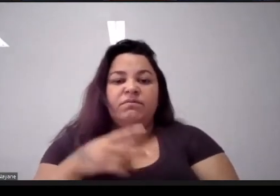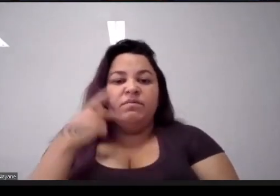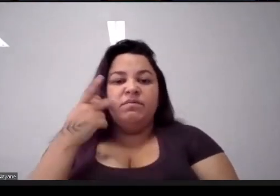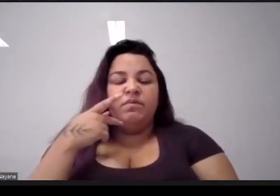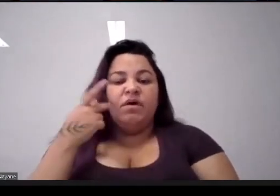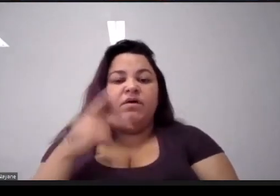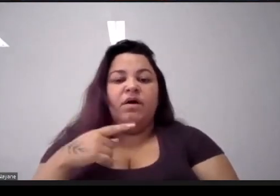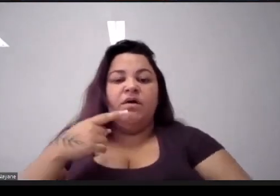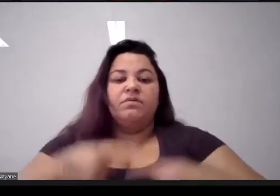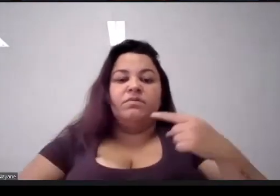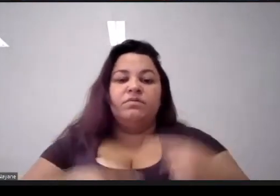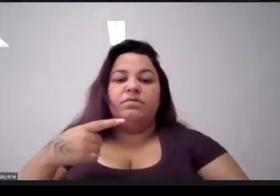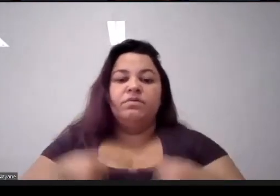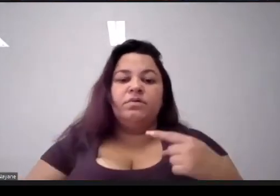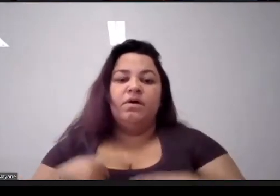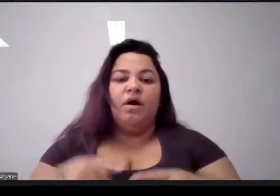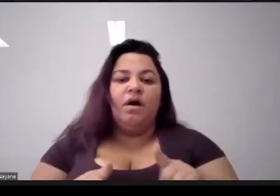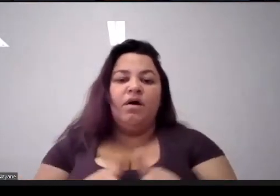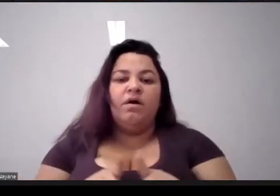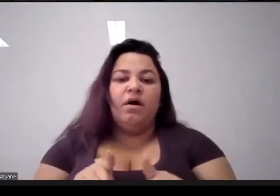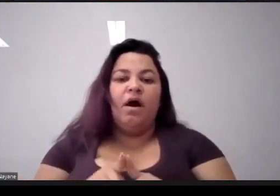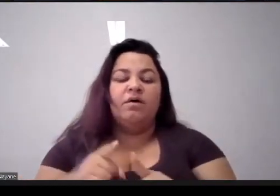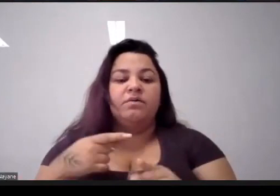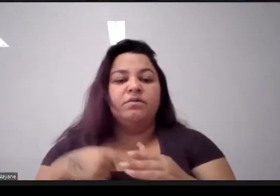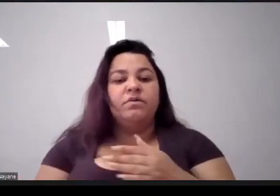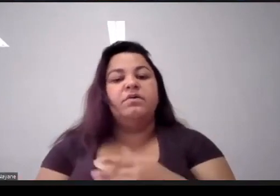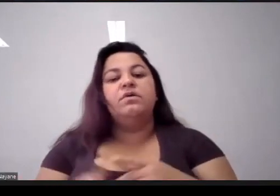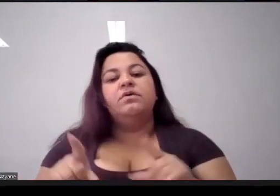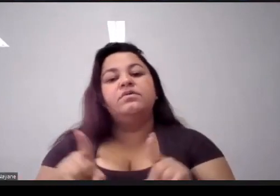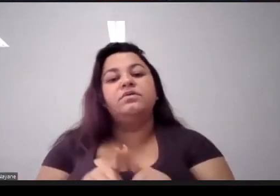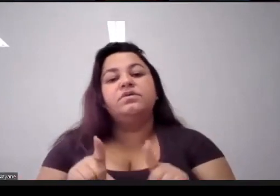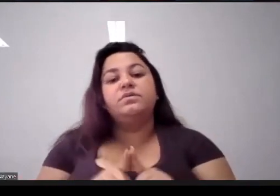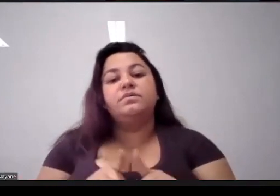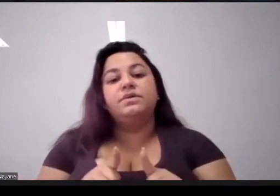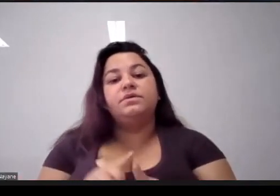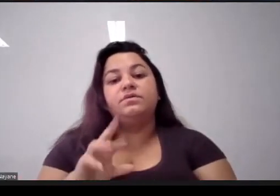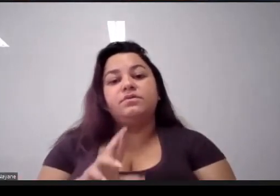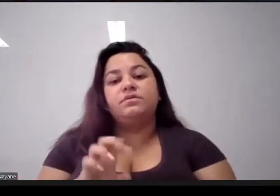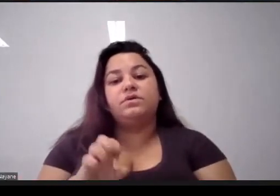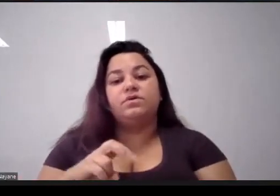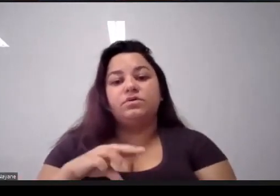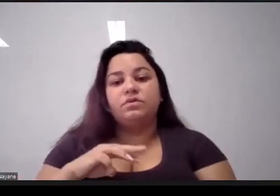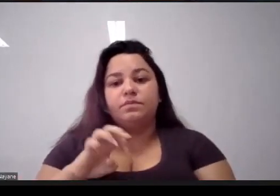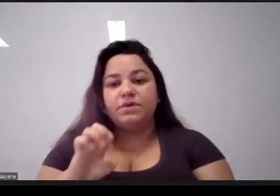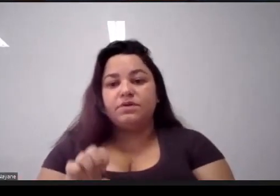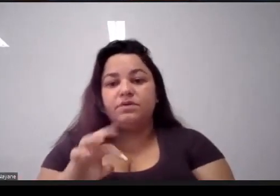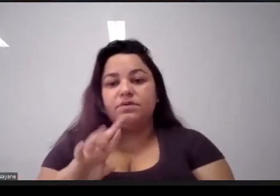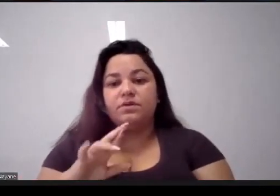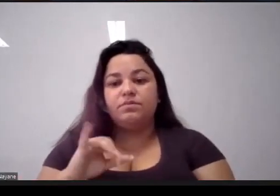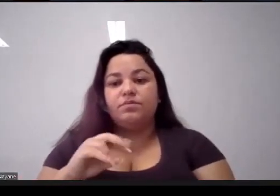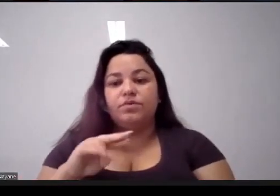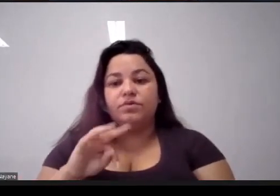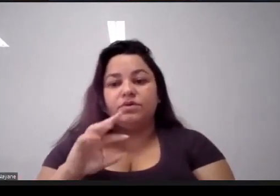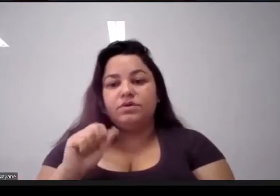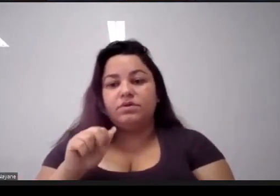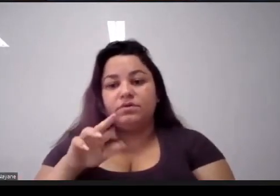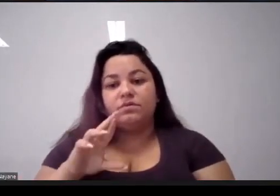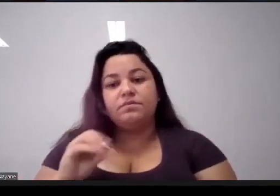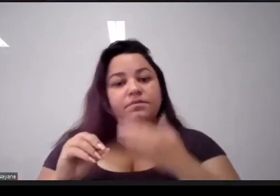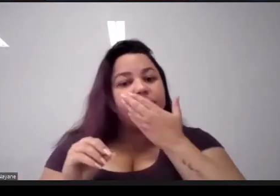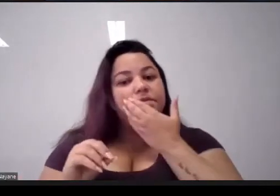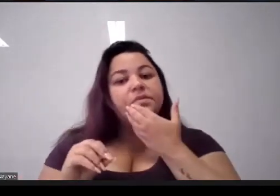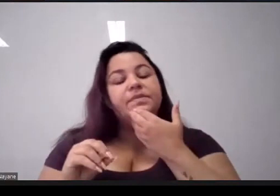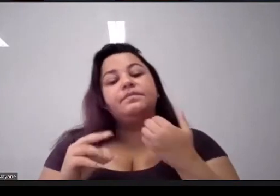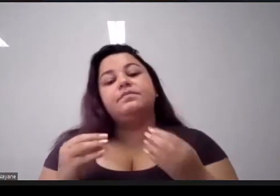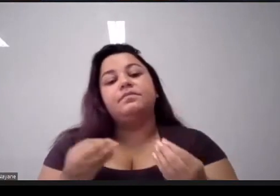where we started today, discussing in the seminars to understand how the social security